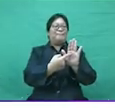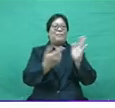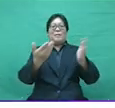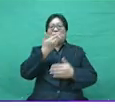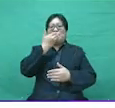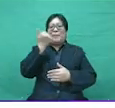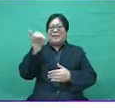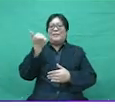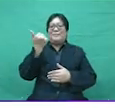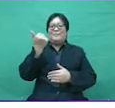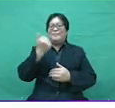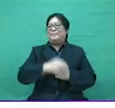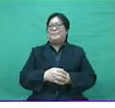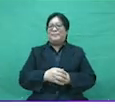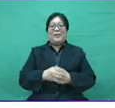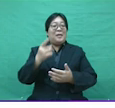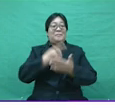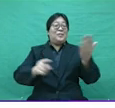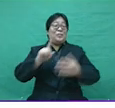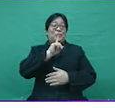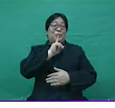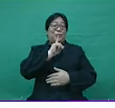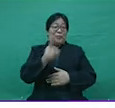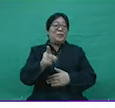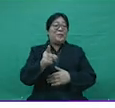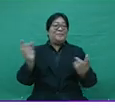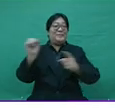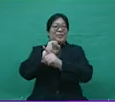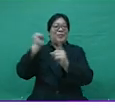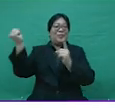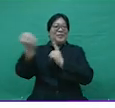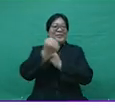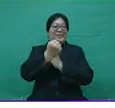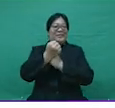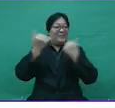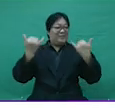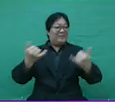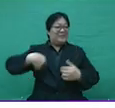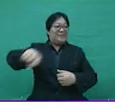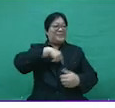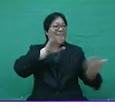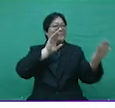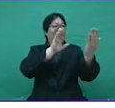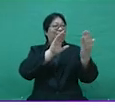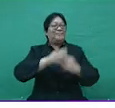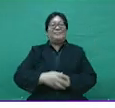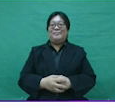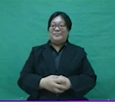bit better what is really the situation that we are